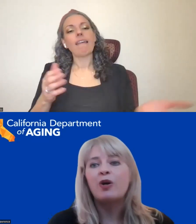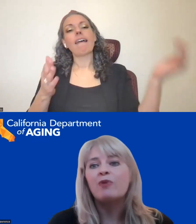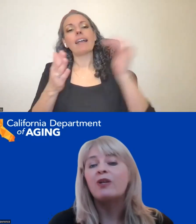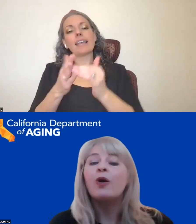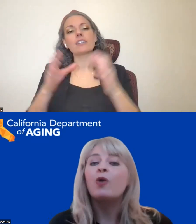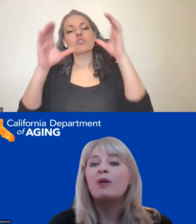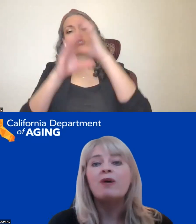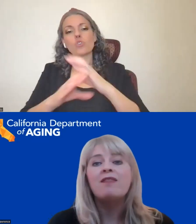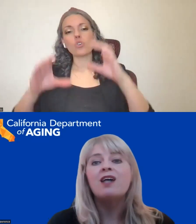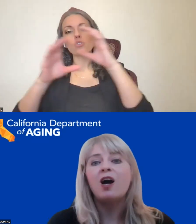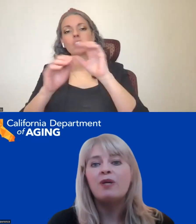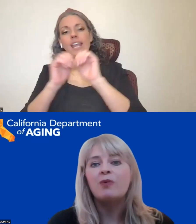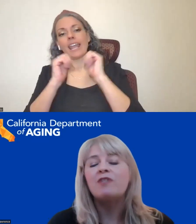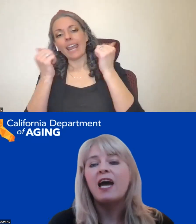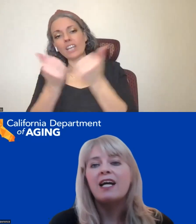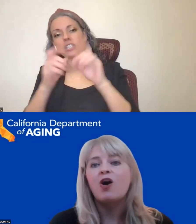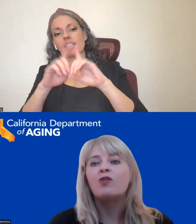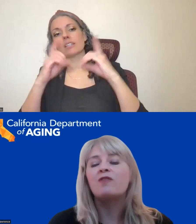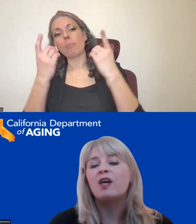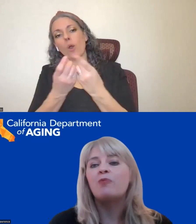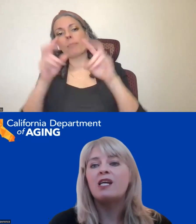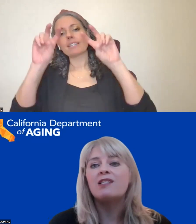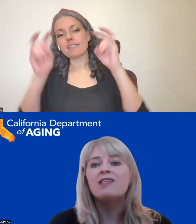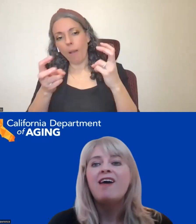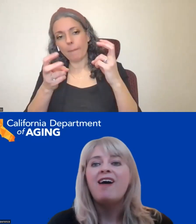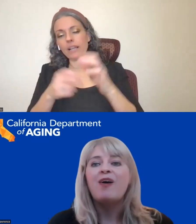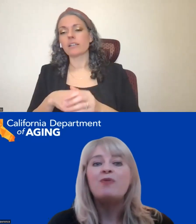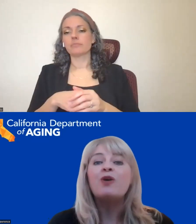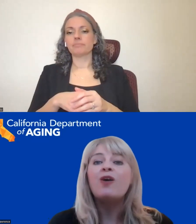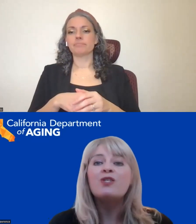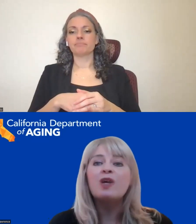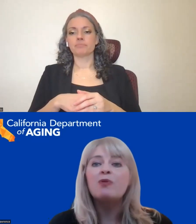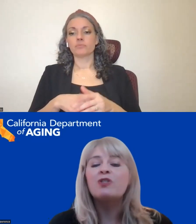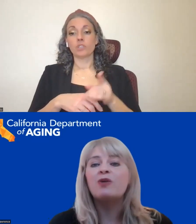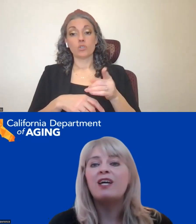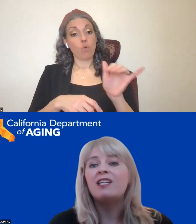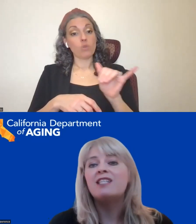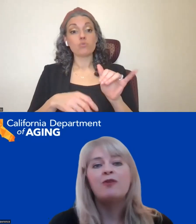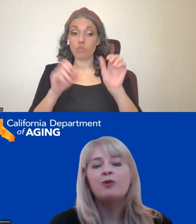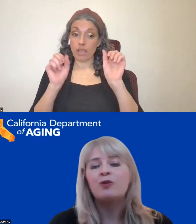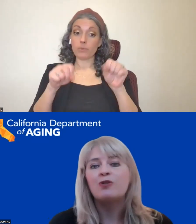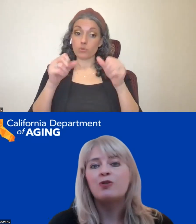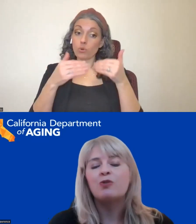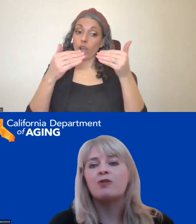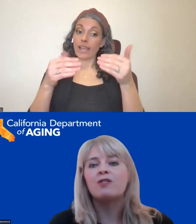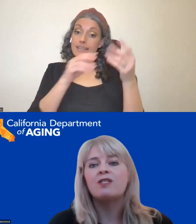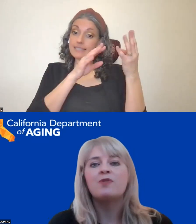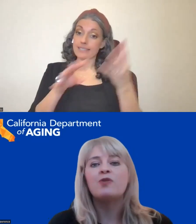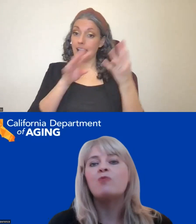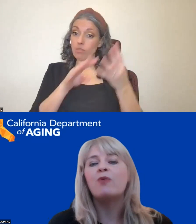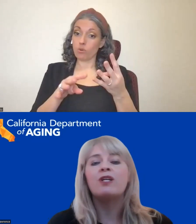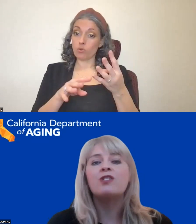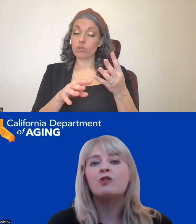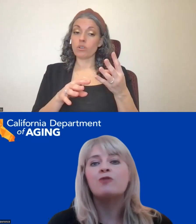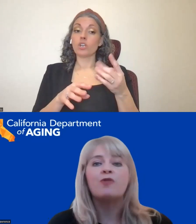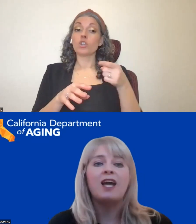agency or department, or maybe by the topic. We've tagged all of the updates. You're also able to go ahead and download your search results. So